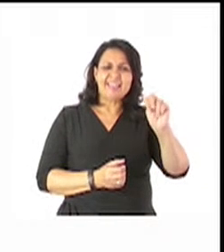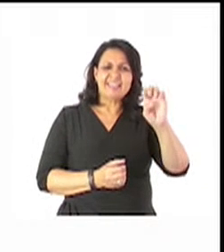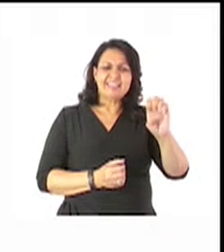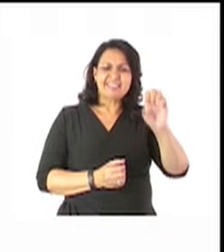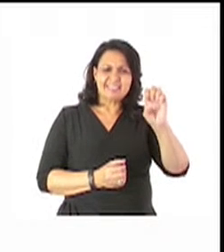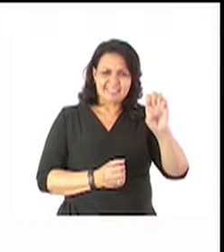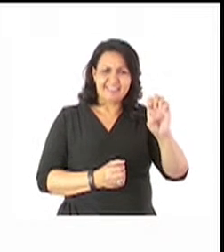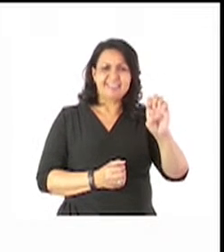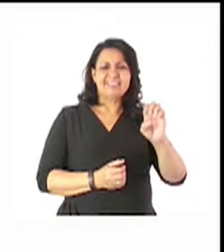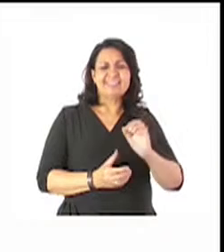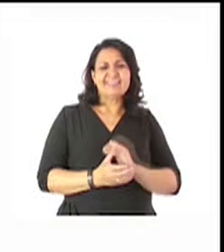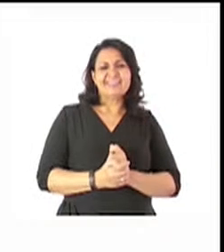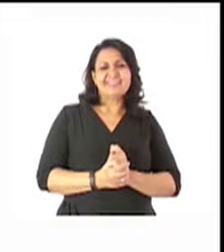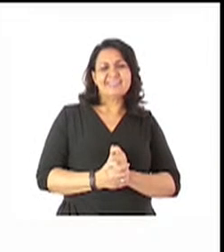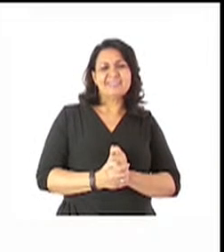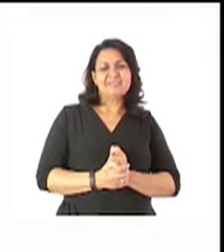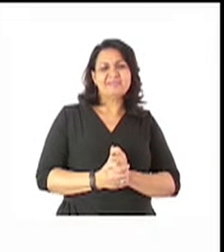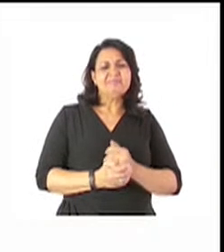now?